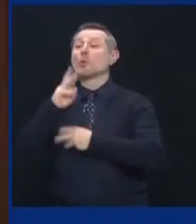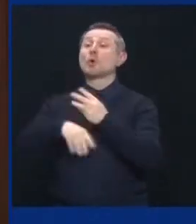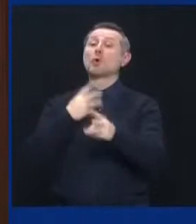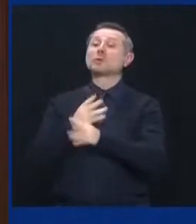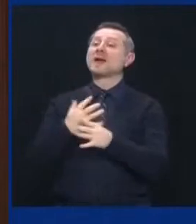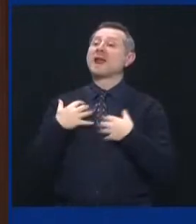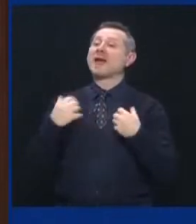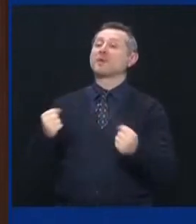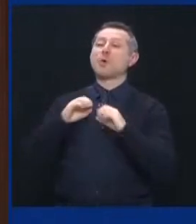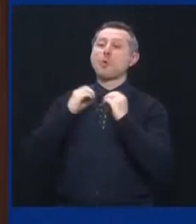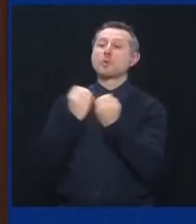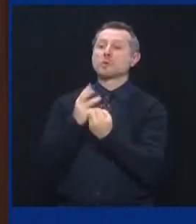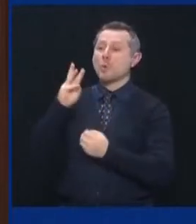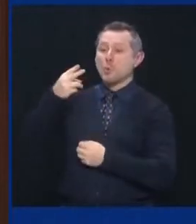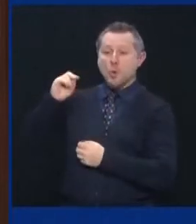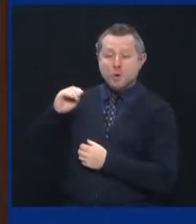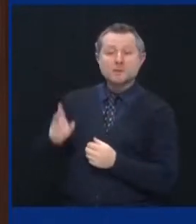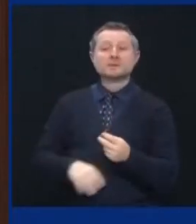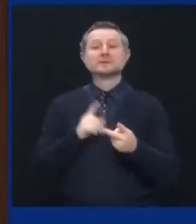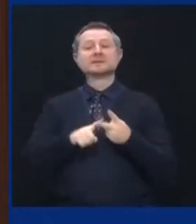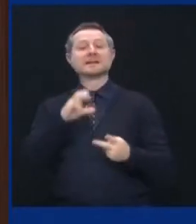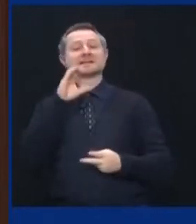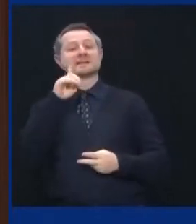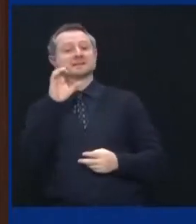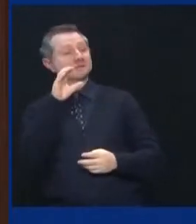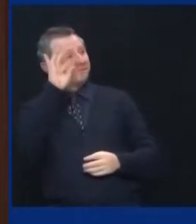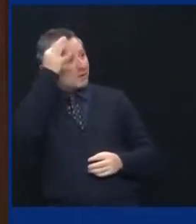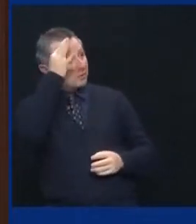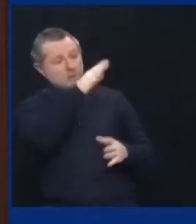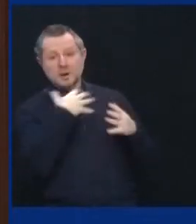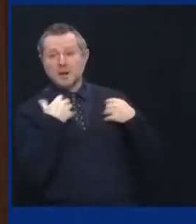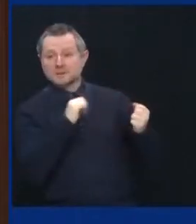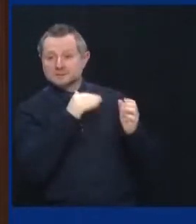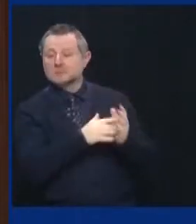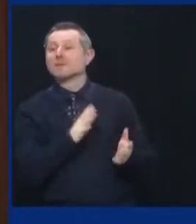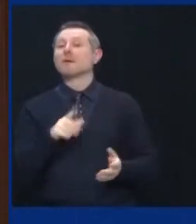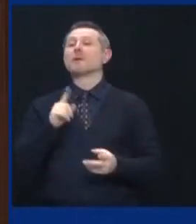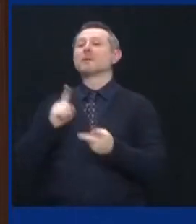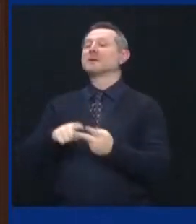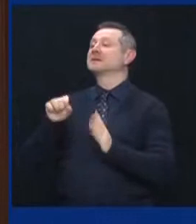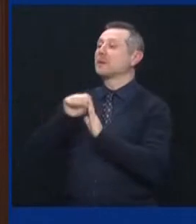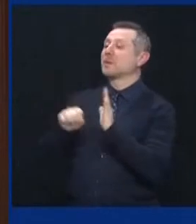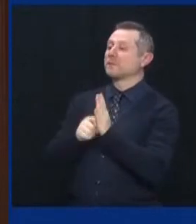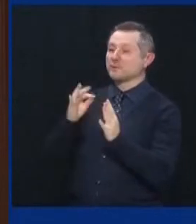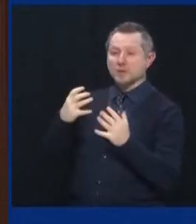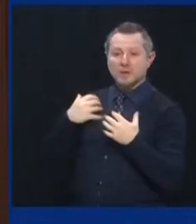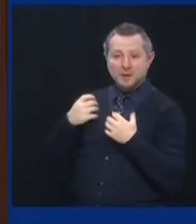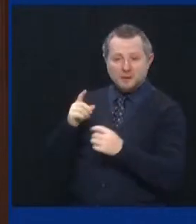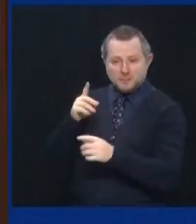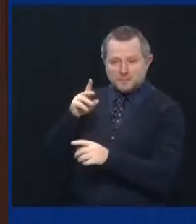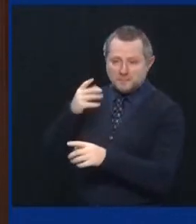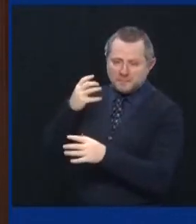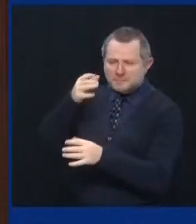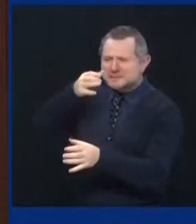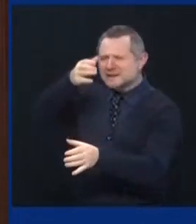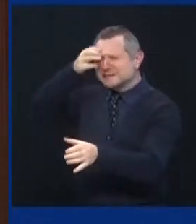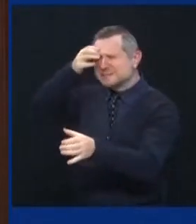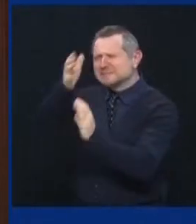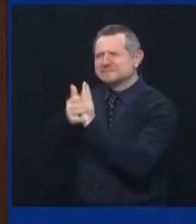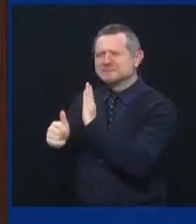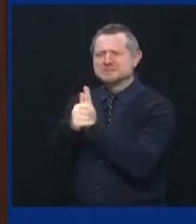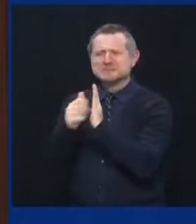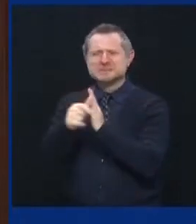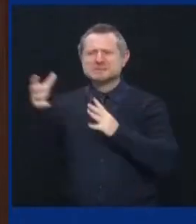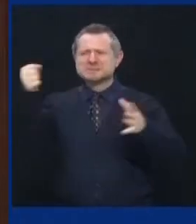the CDC, from the New York State Department of Health, and other health experts from around the world. As the Governor mentioned and Dr. Zucker